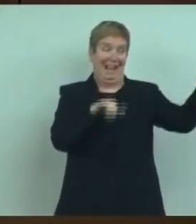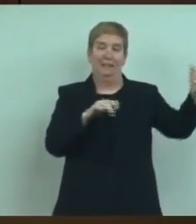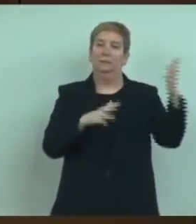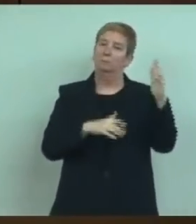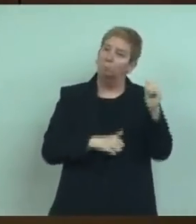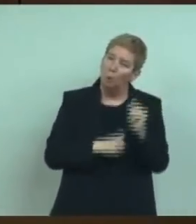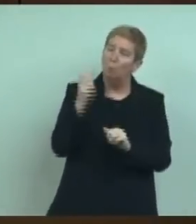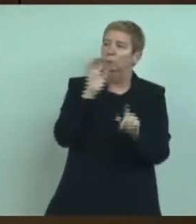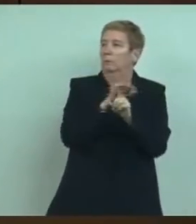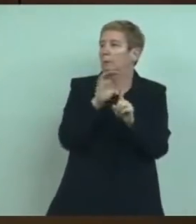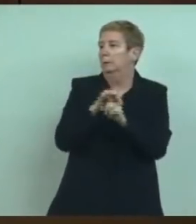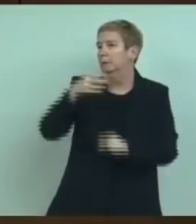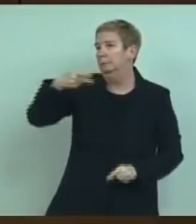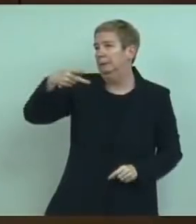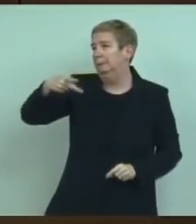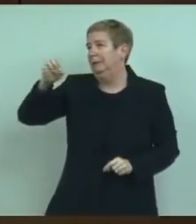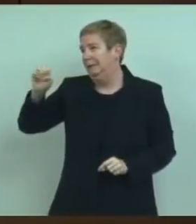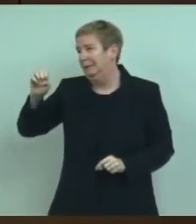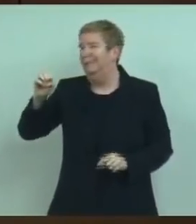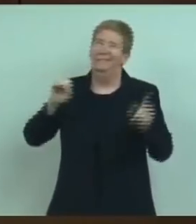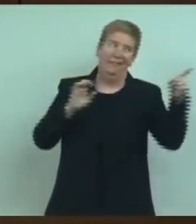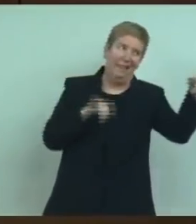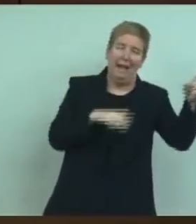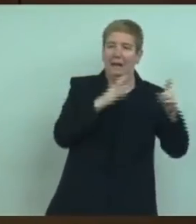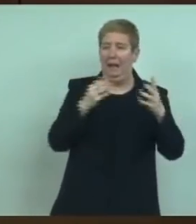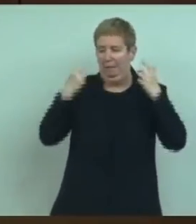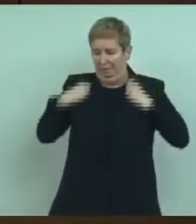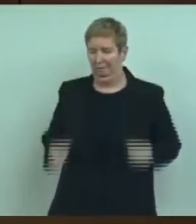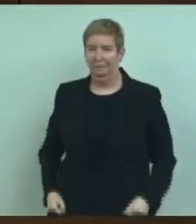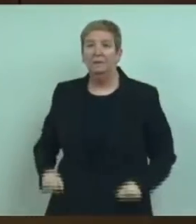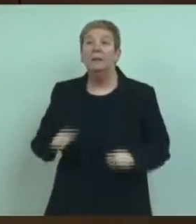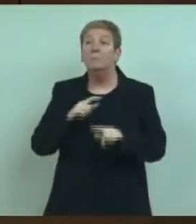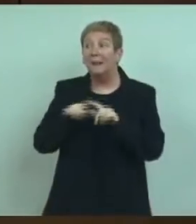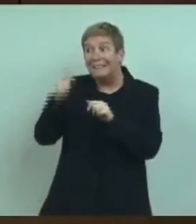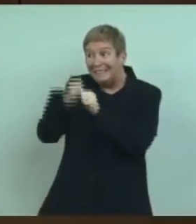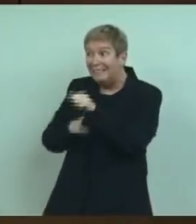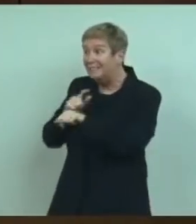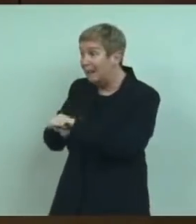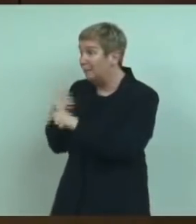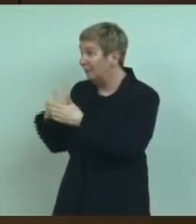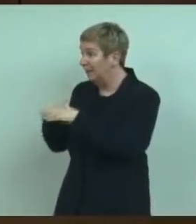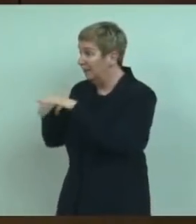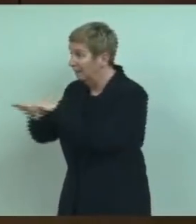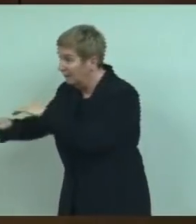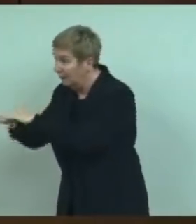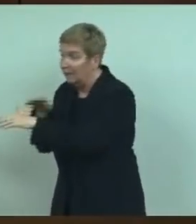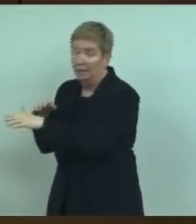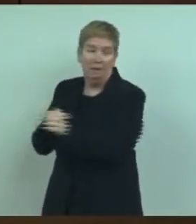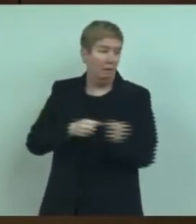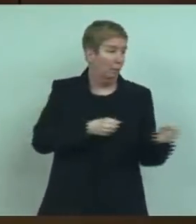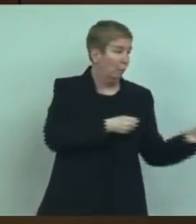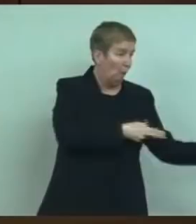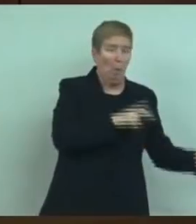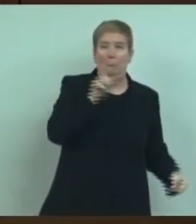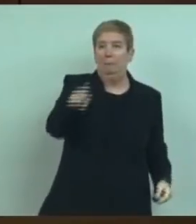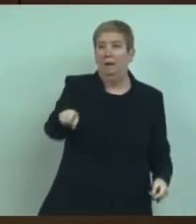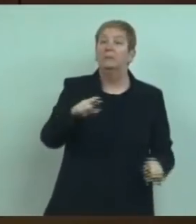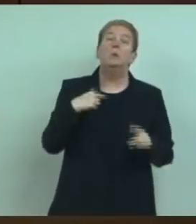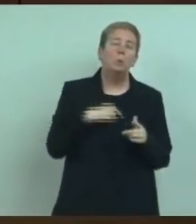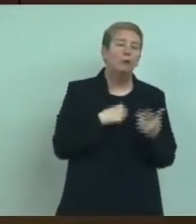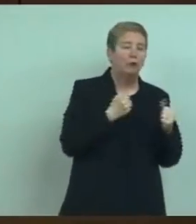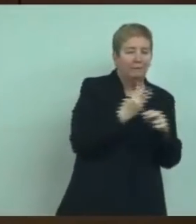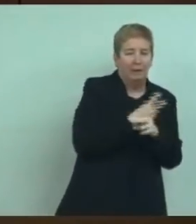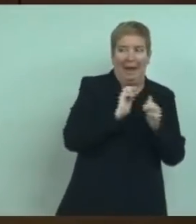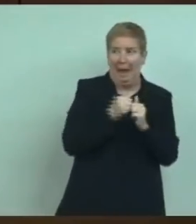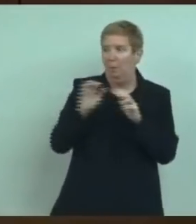PPE, probably these and the gowns. They need to be discarded. We're working on some reuse strategies for other items